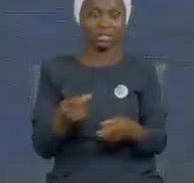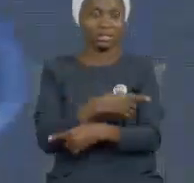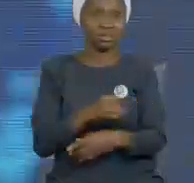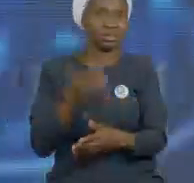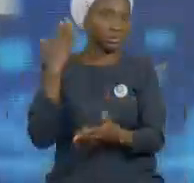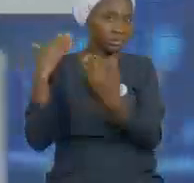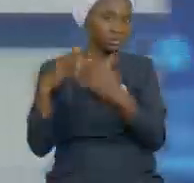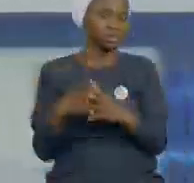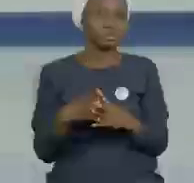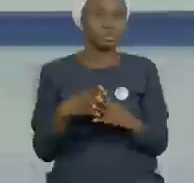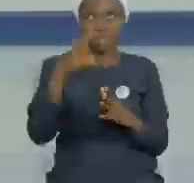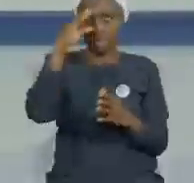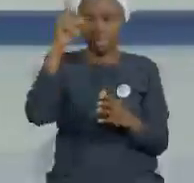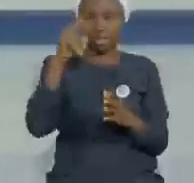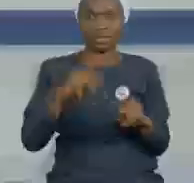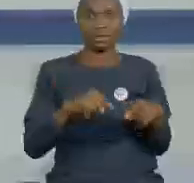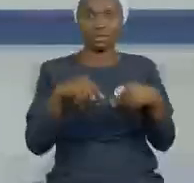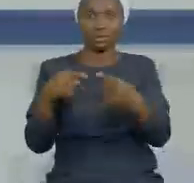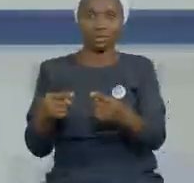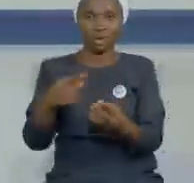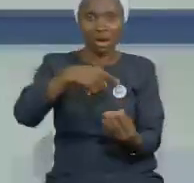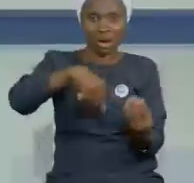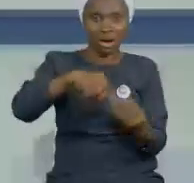He went about all Galilee.